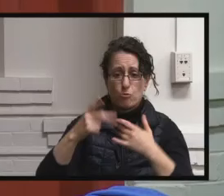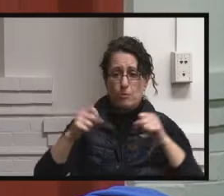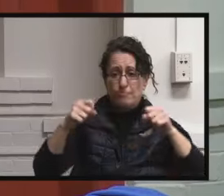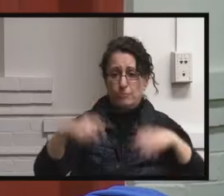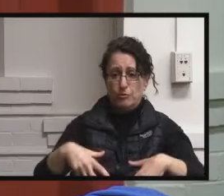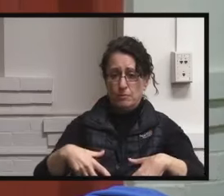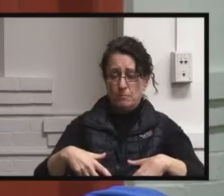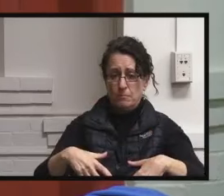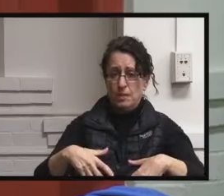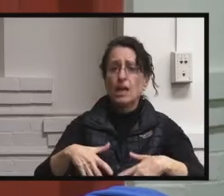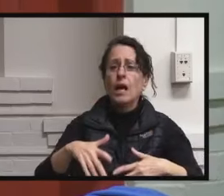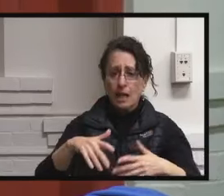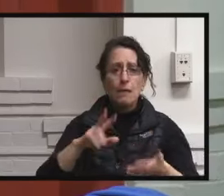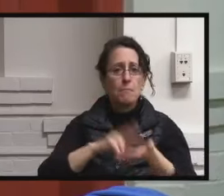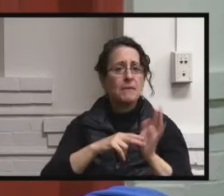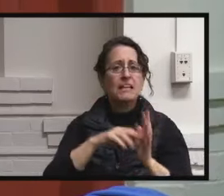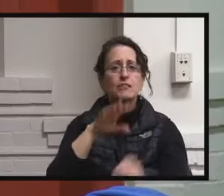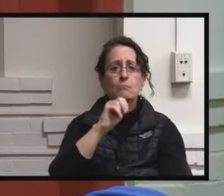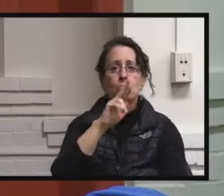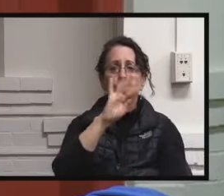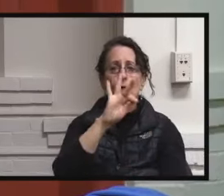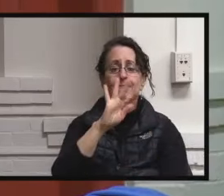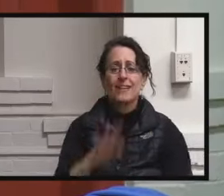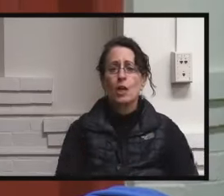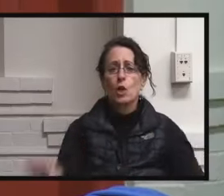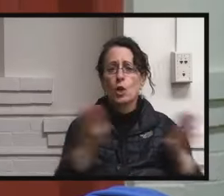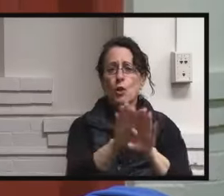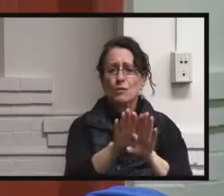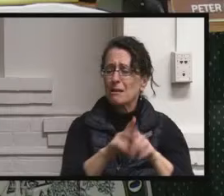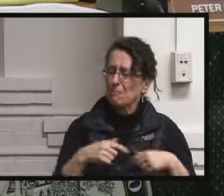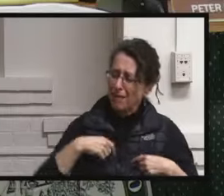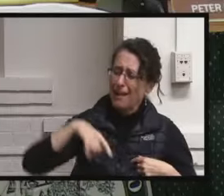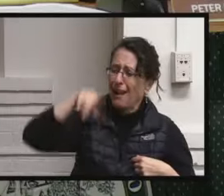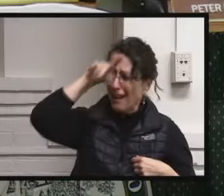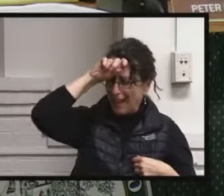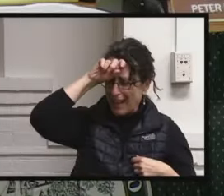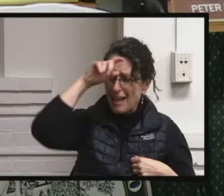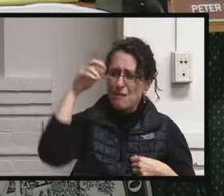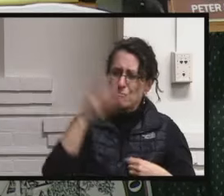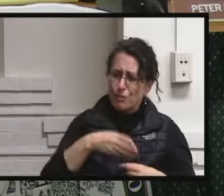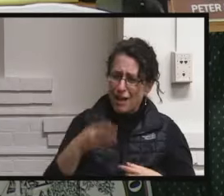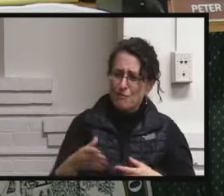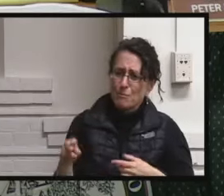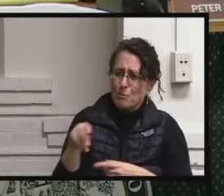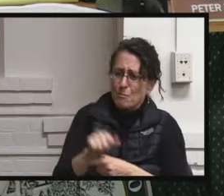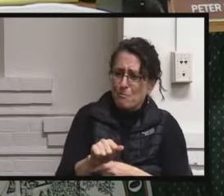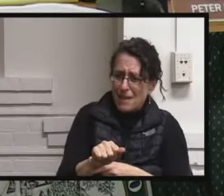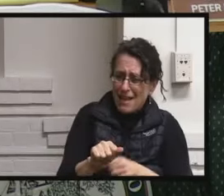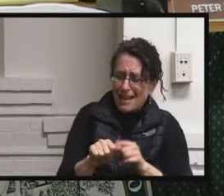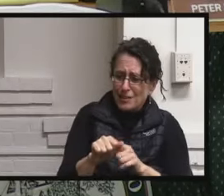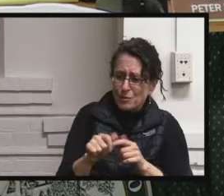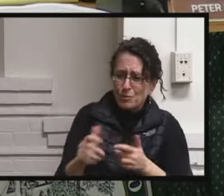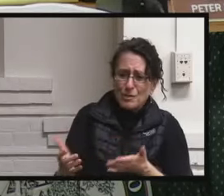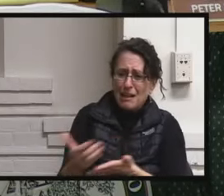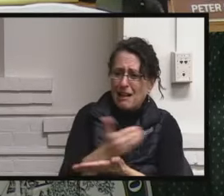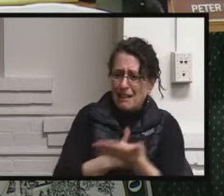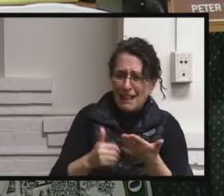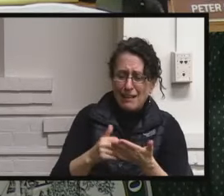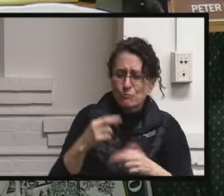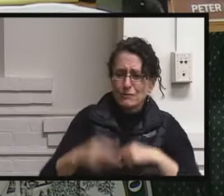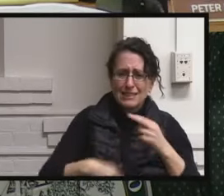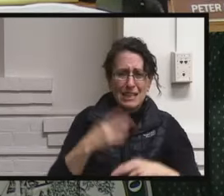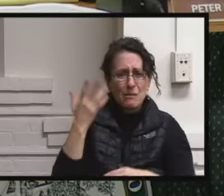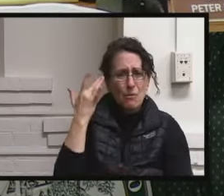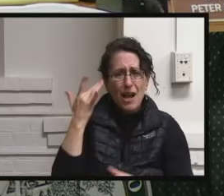MRF would have to go away as well. But why should Brattleboro pay for collecting recyclables to the Solid Waste Management District?